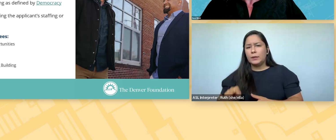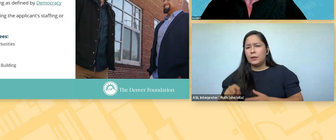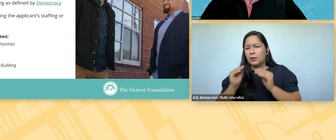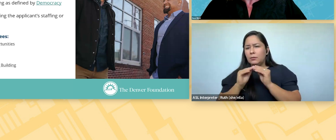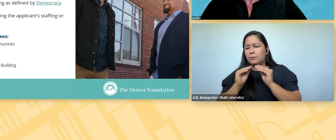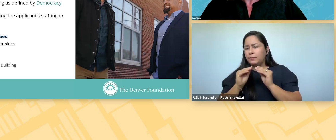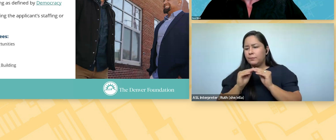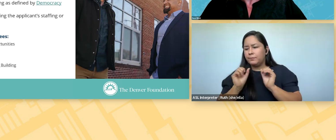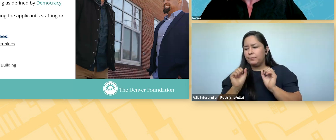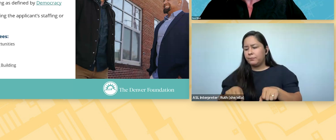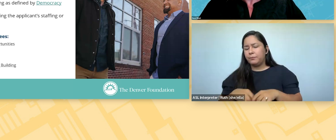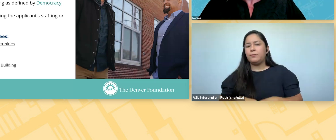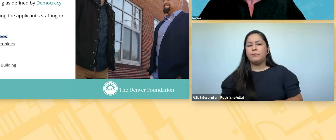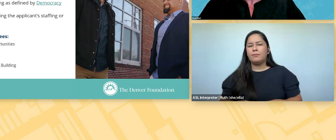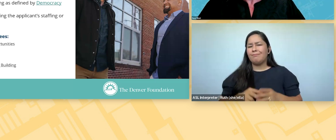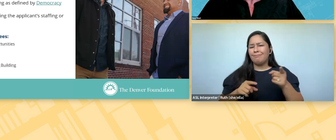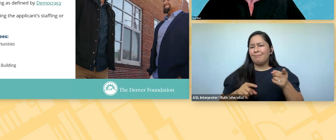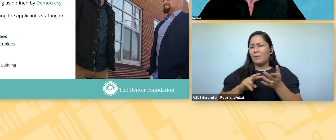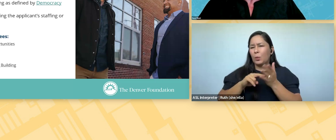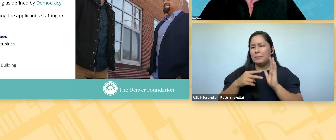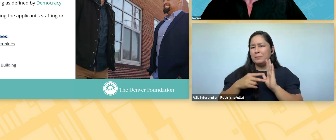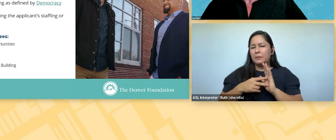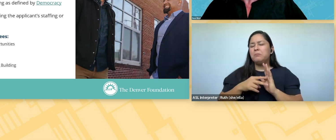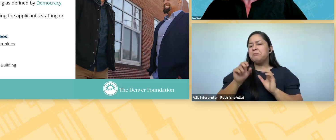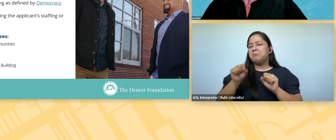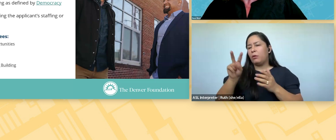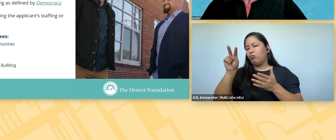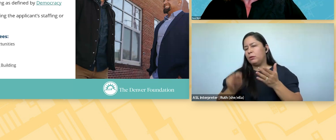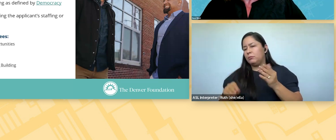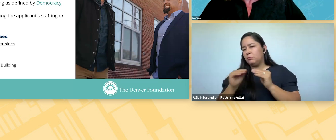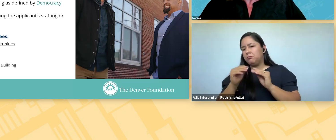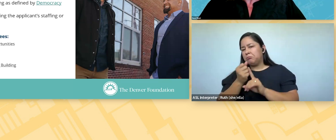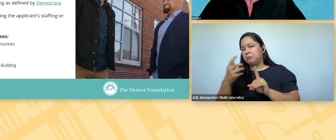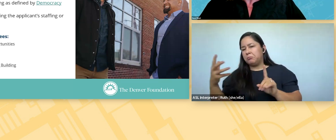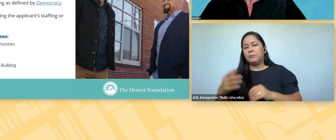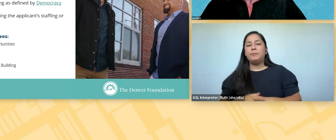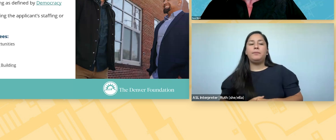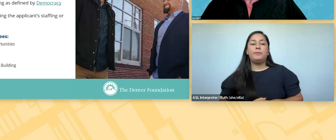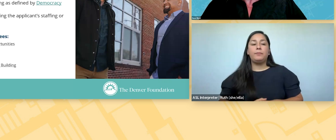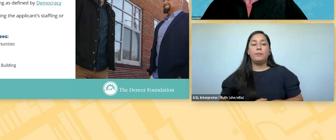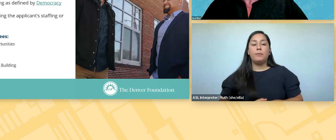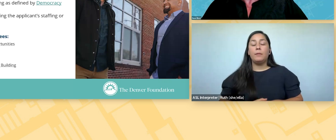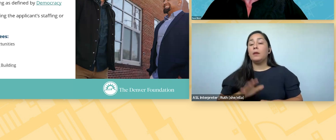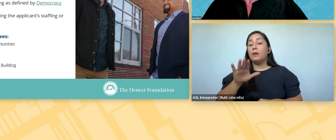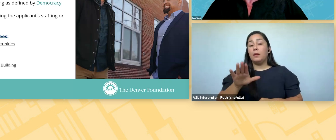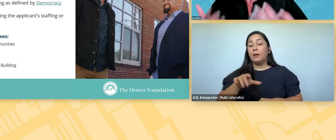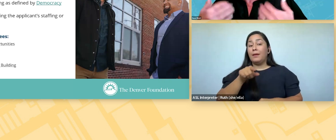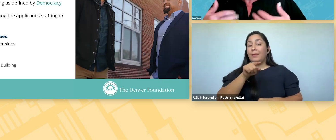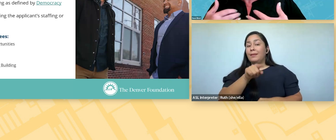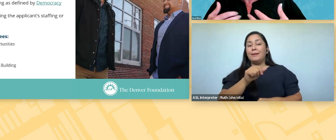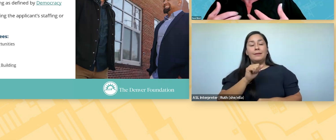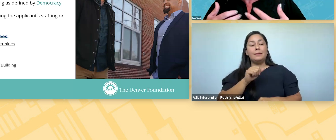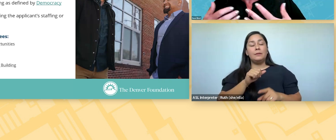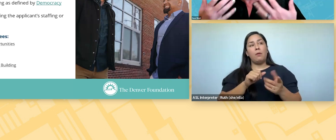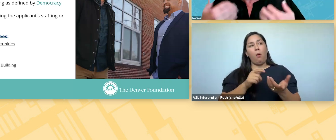Denver Foundation defines as community wealth building. I want to just emphasize that this isn't for your